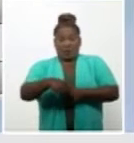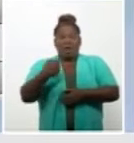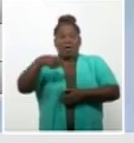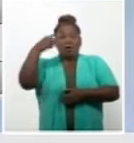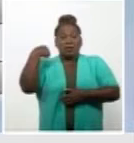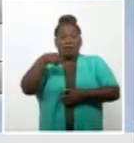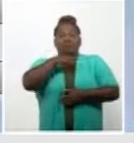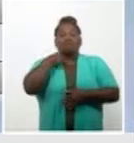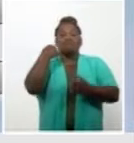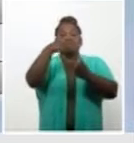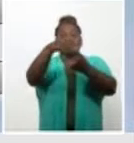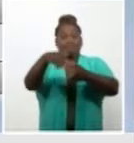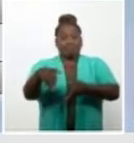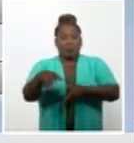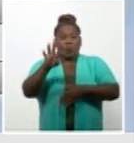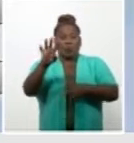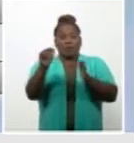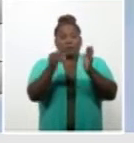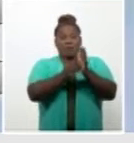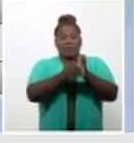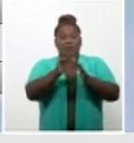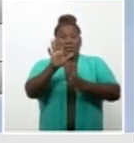In one single day,